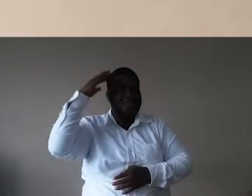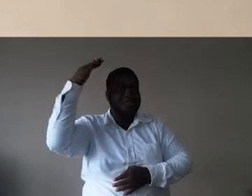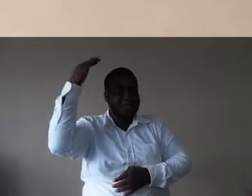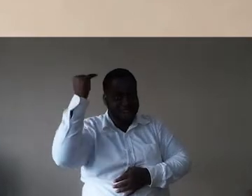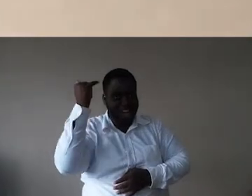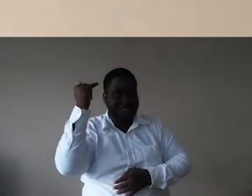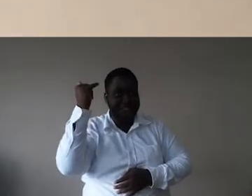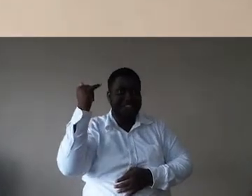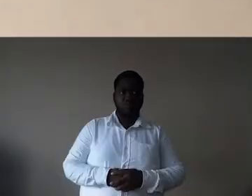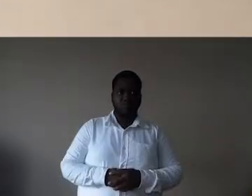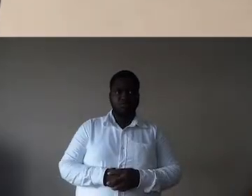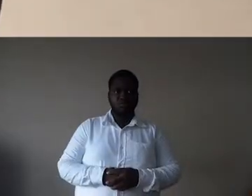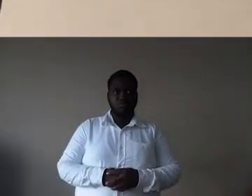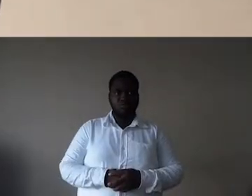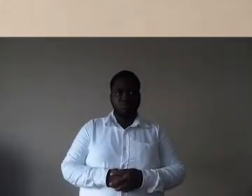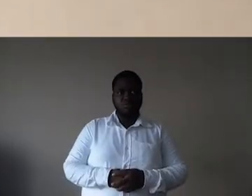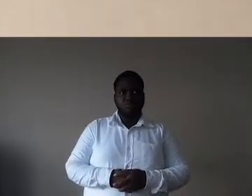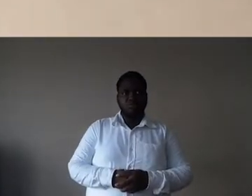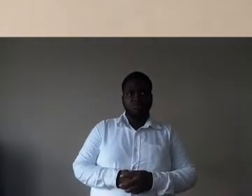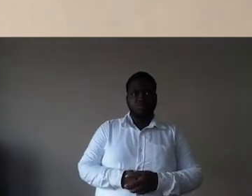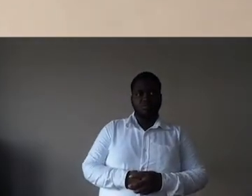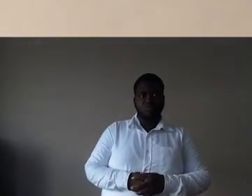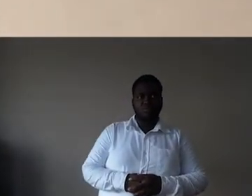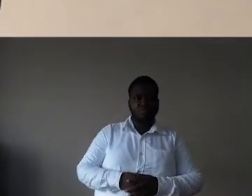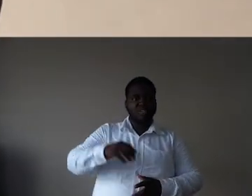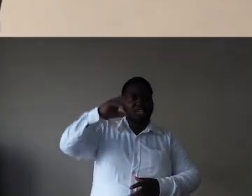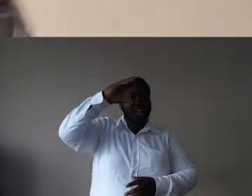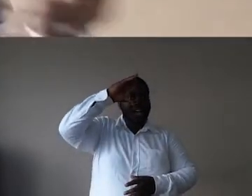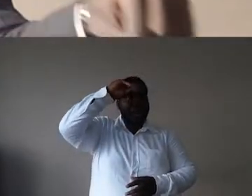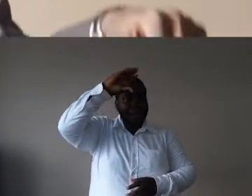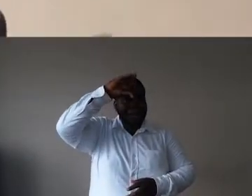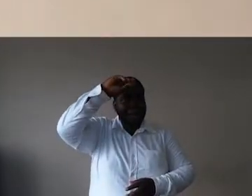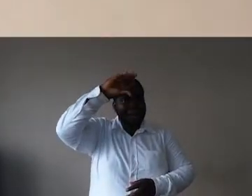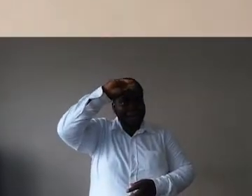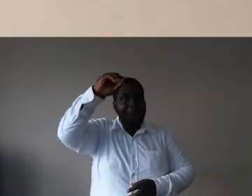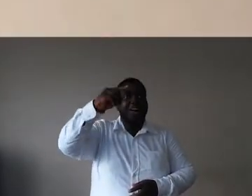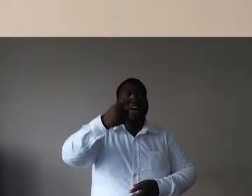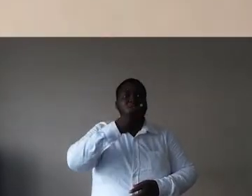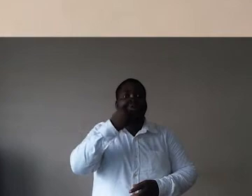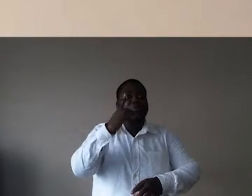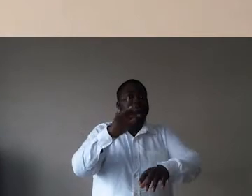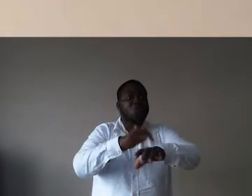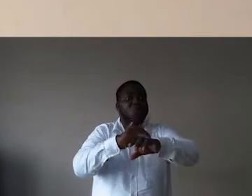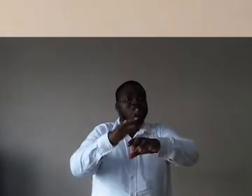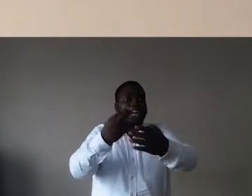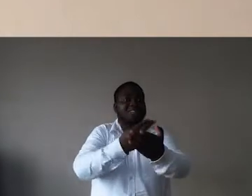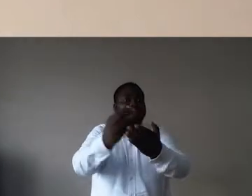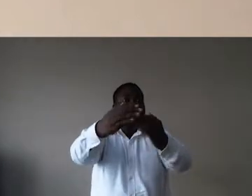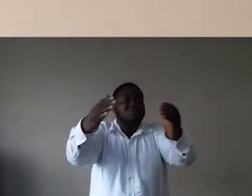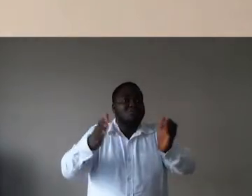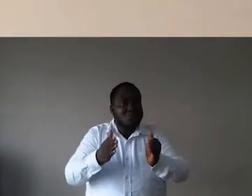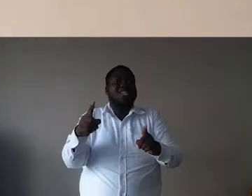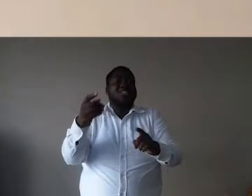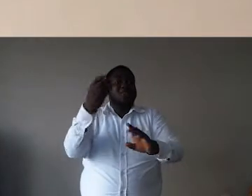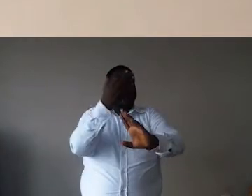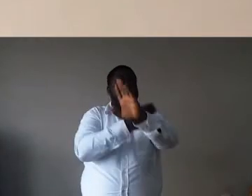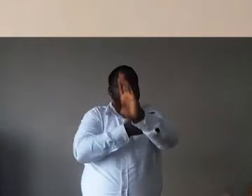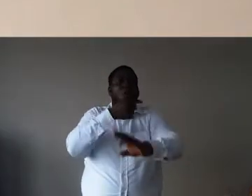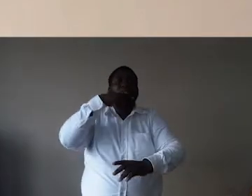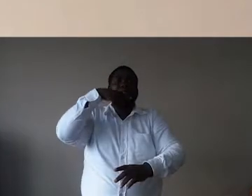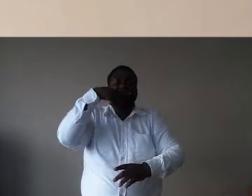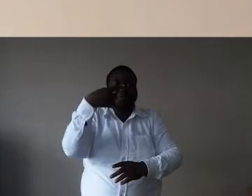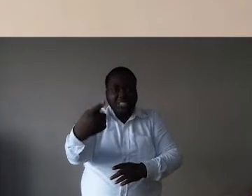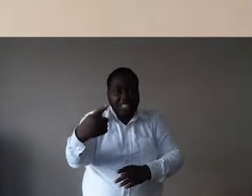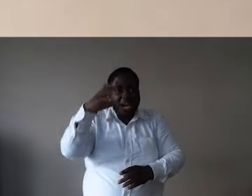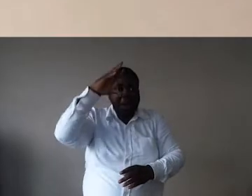Covenant. And therefore, whoever touches it will die. Regardless of the circumstances we are in, God's law still holds. When God